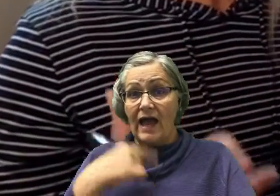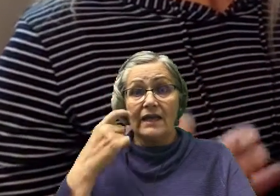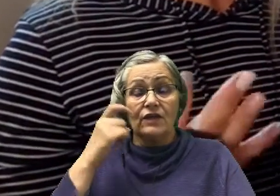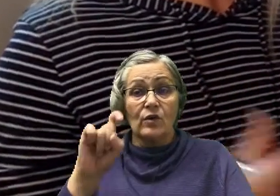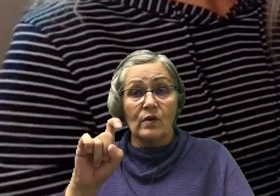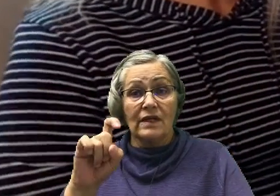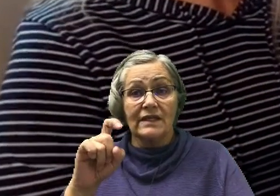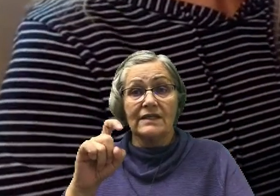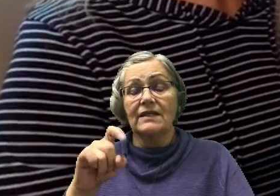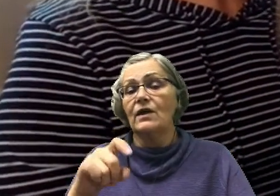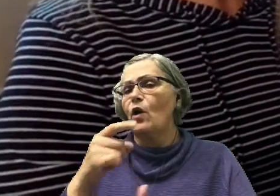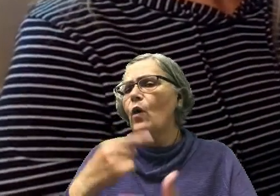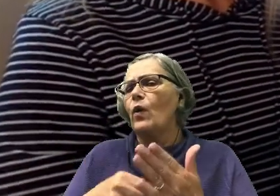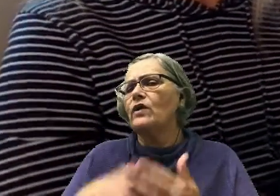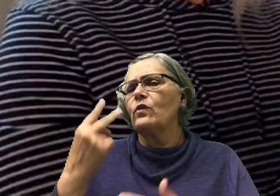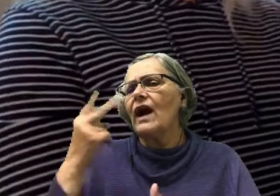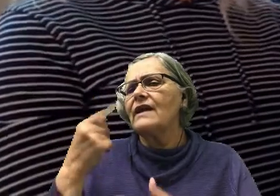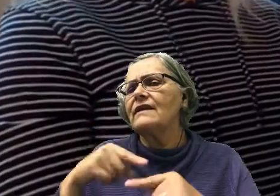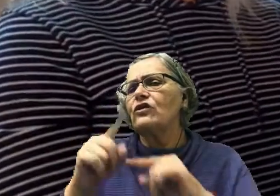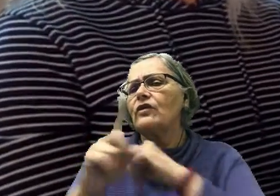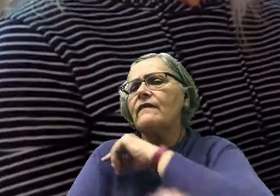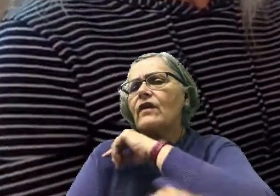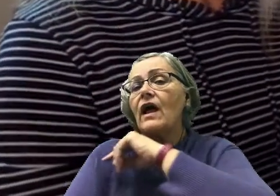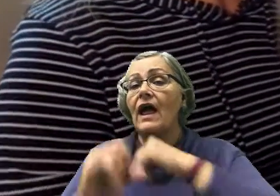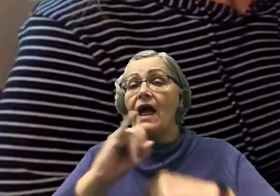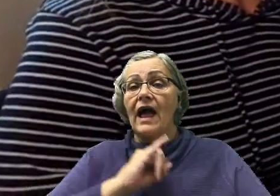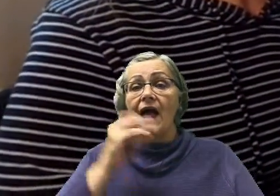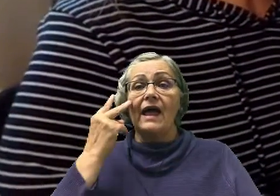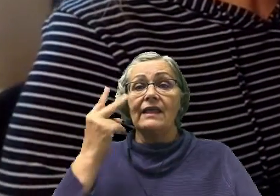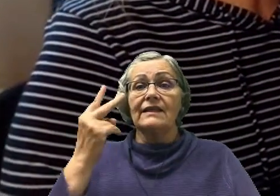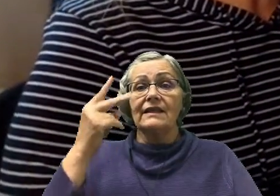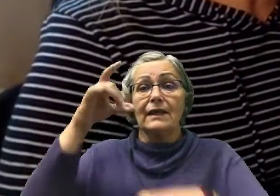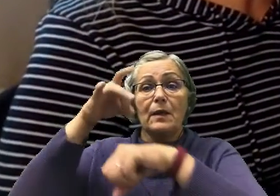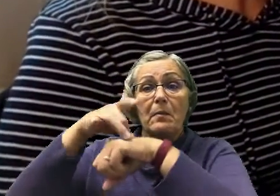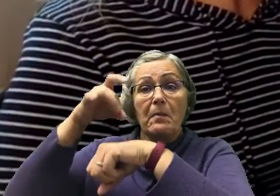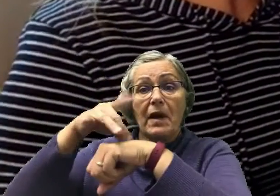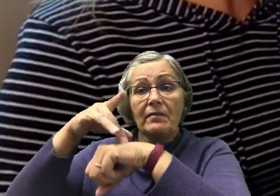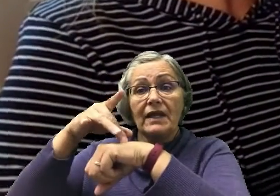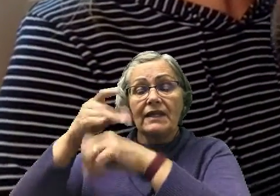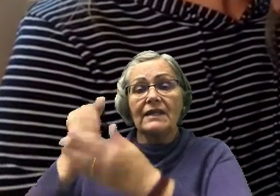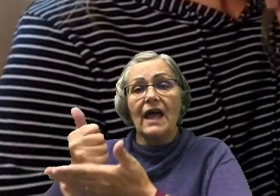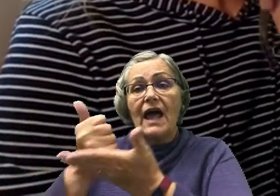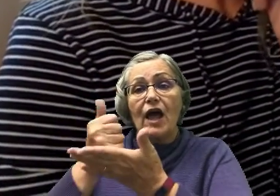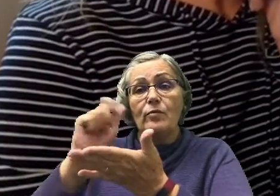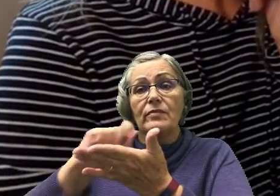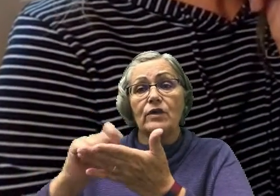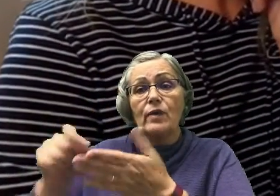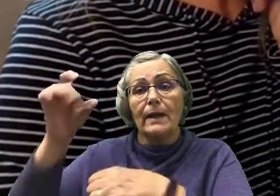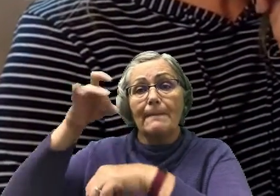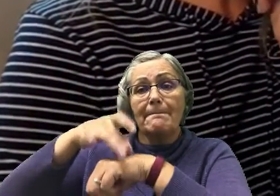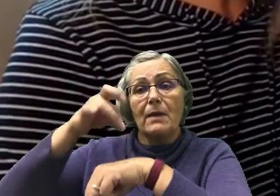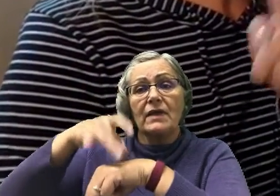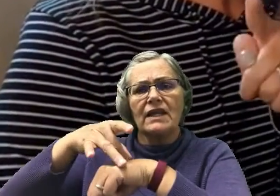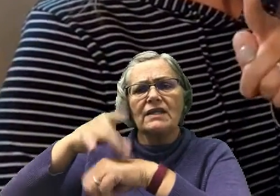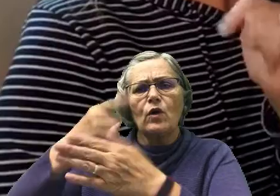I see pumpkins in the fall. Can you help me write that word pumpkins? What do you hear first? P, p, p,